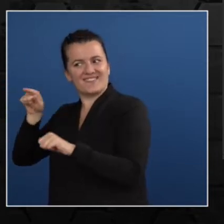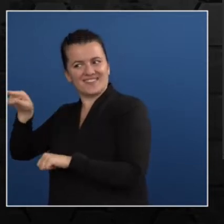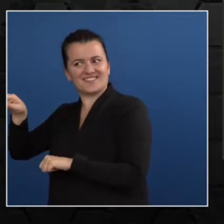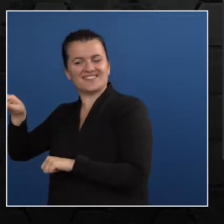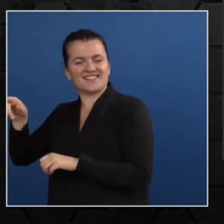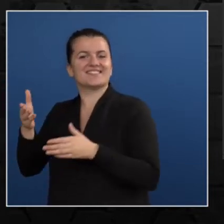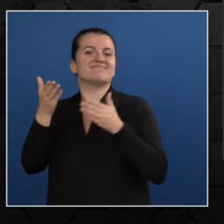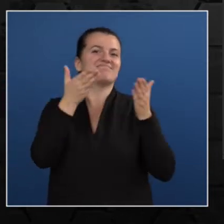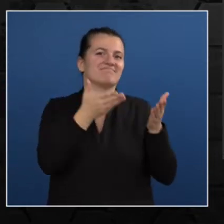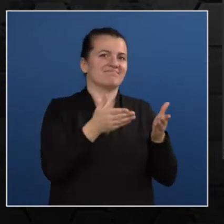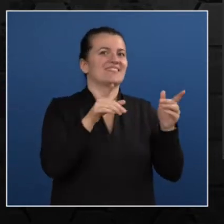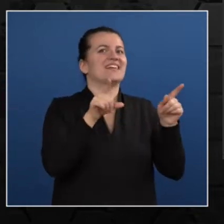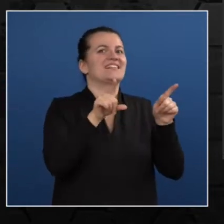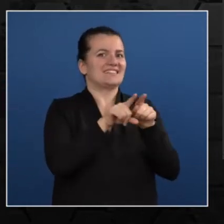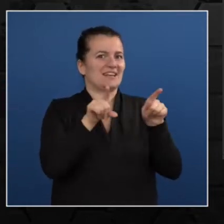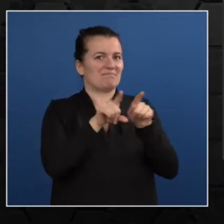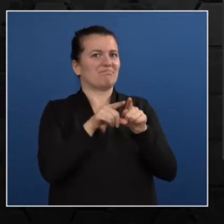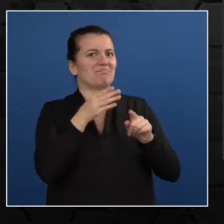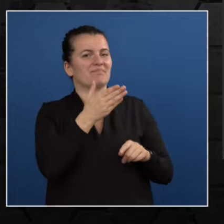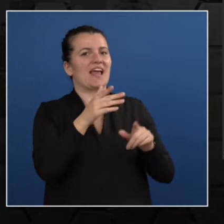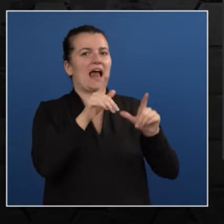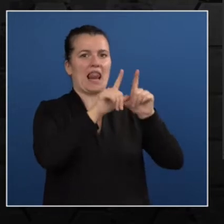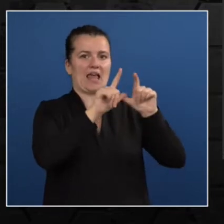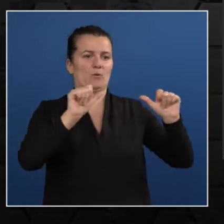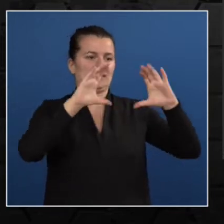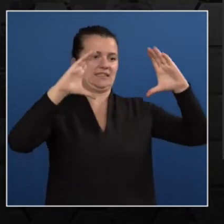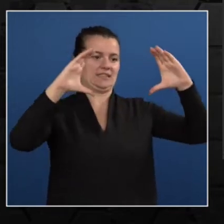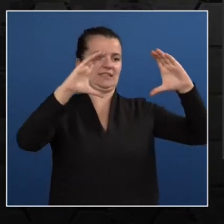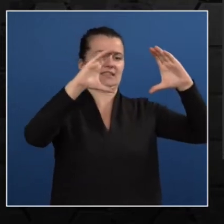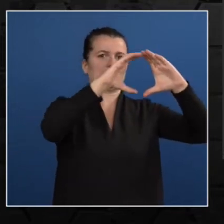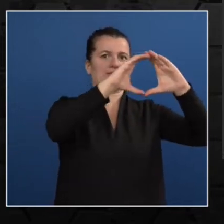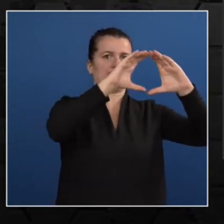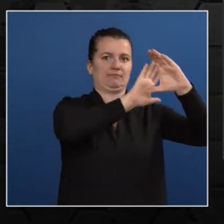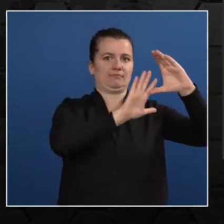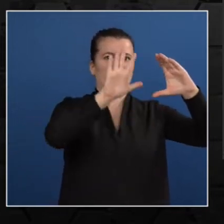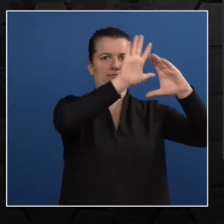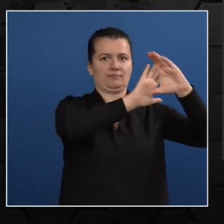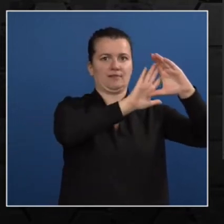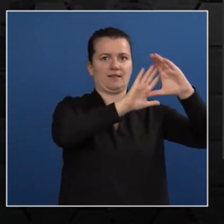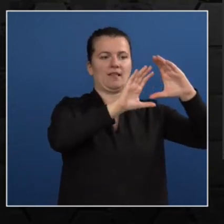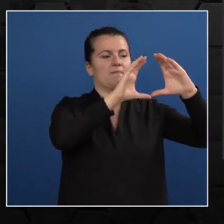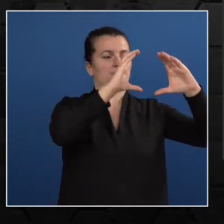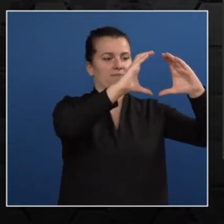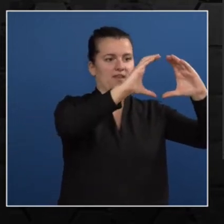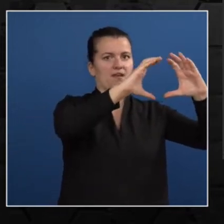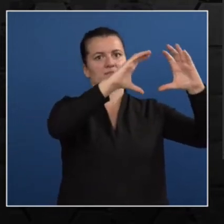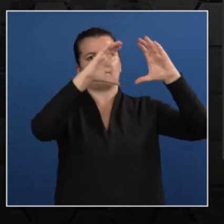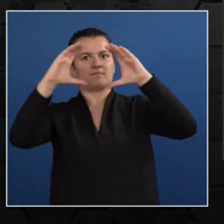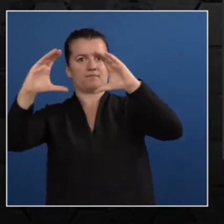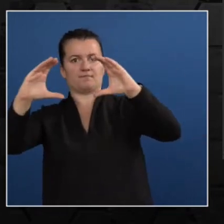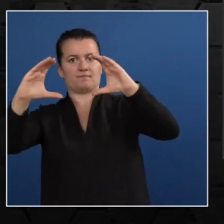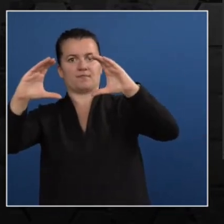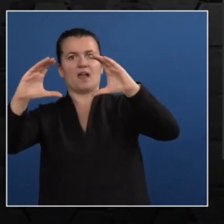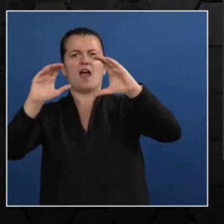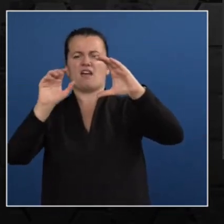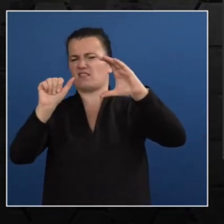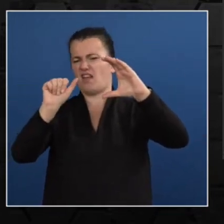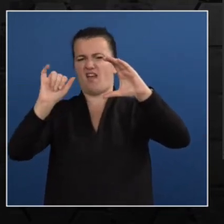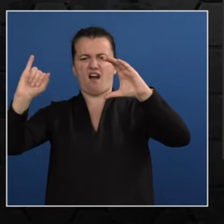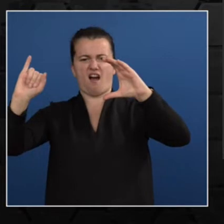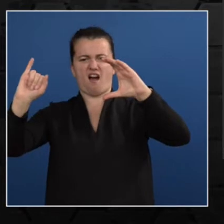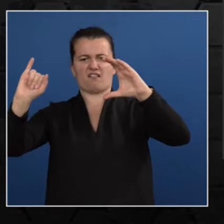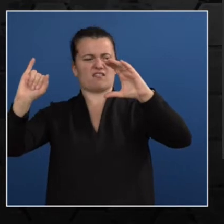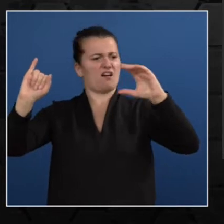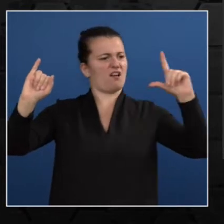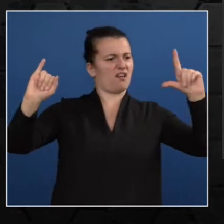like NLP lies somewhere in between artificial intelligence and linguistics. That's because if you